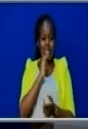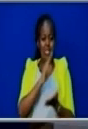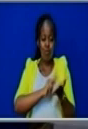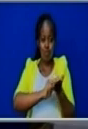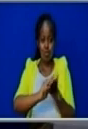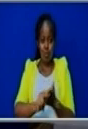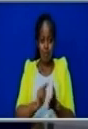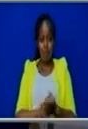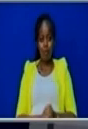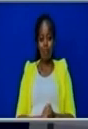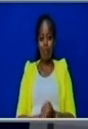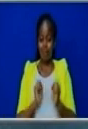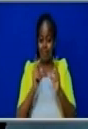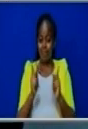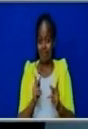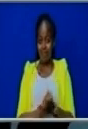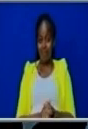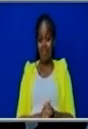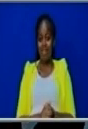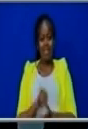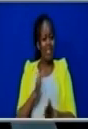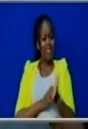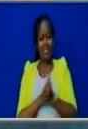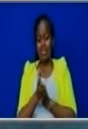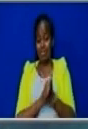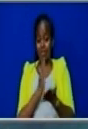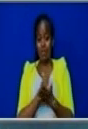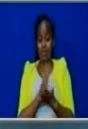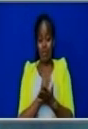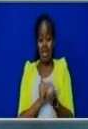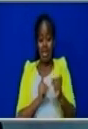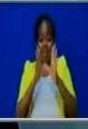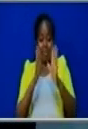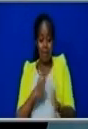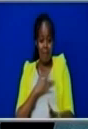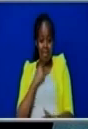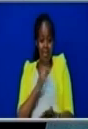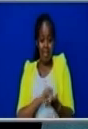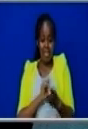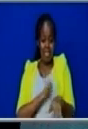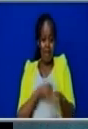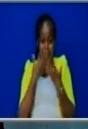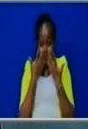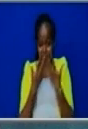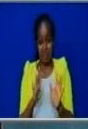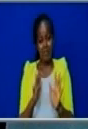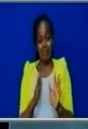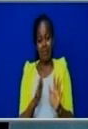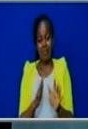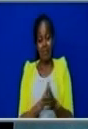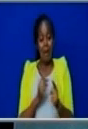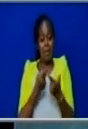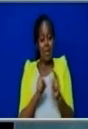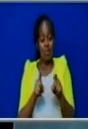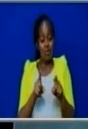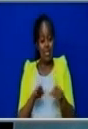water. Wow, Mwalimu. This is very interesting, Mwalimu. My director already signals that our time is up. But we need to